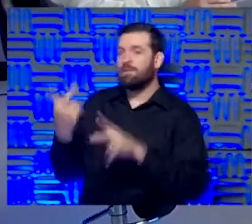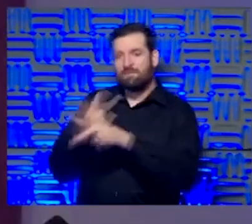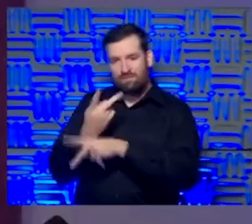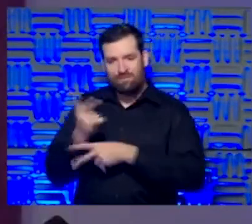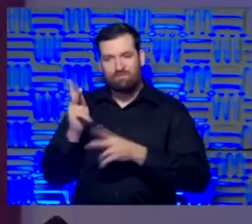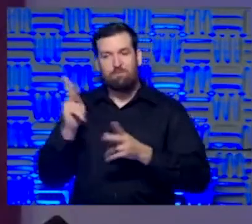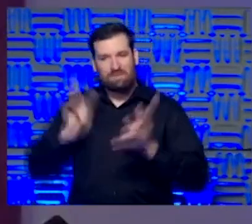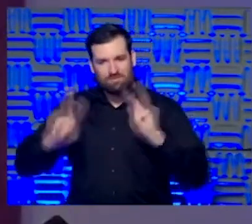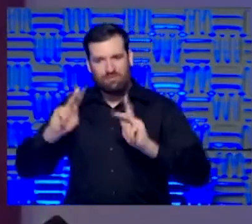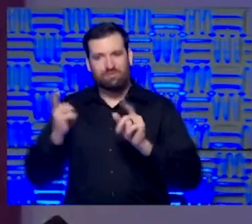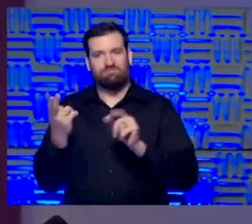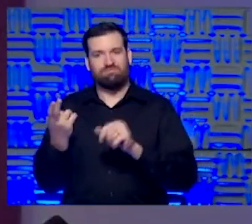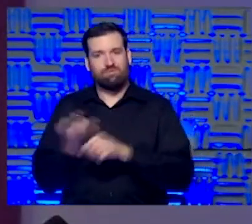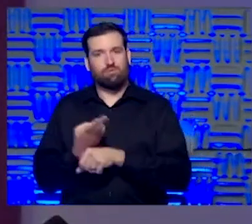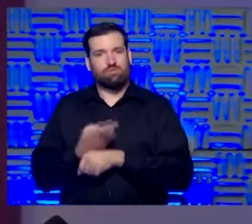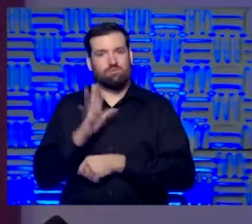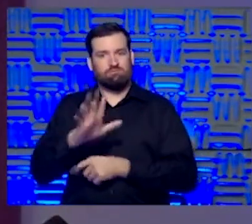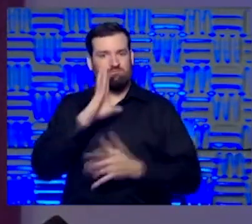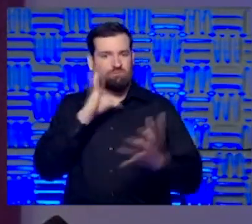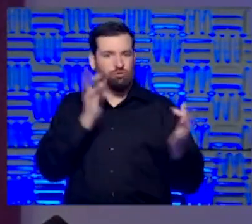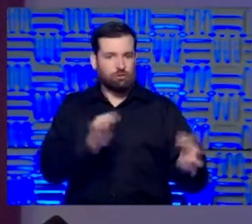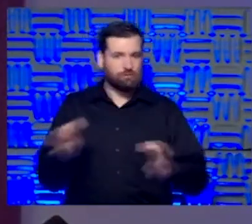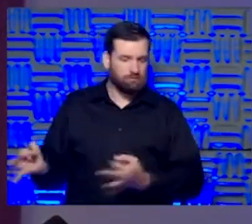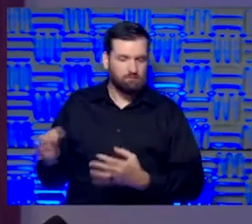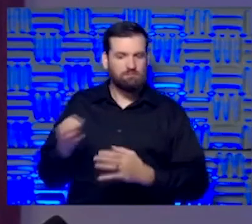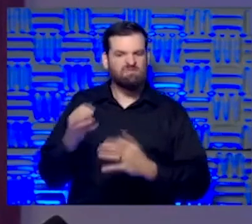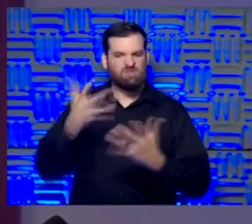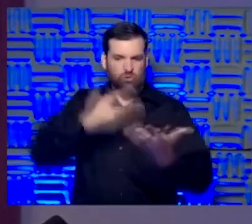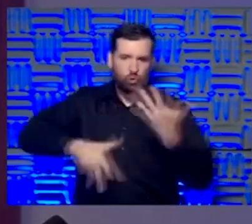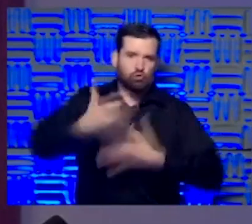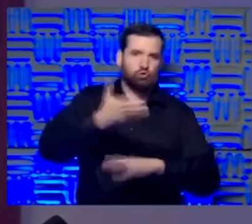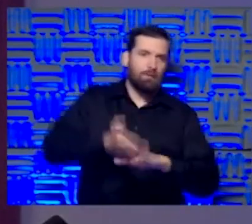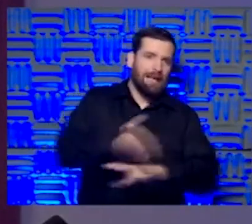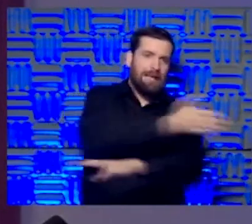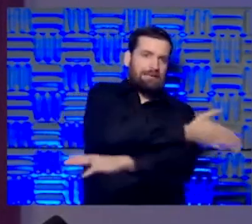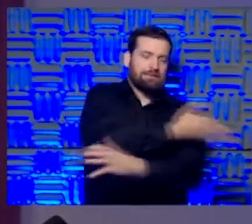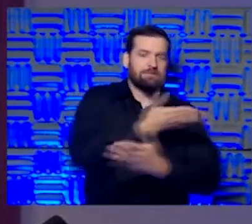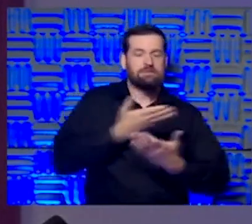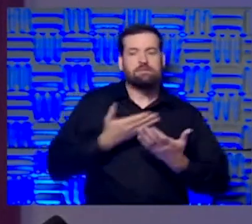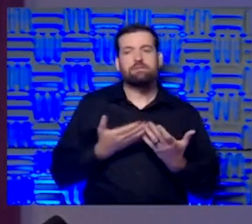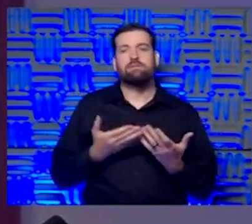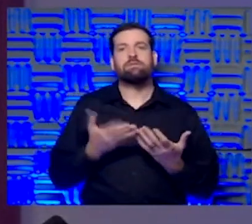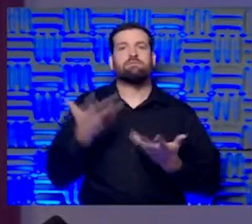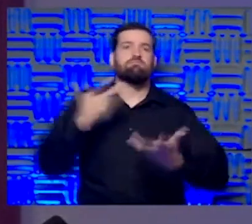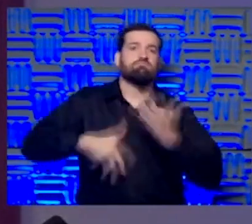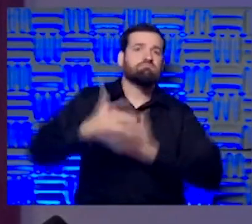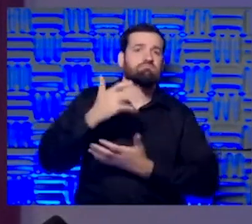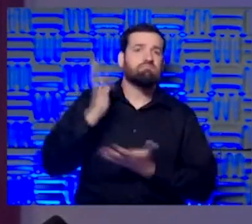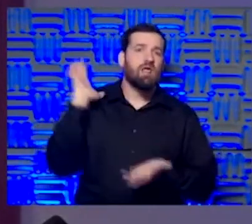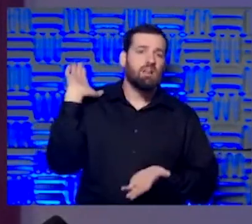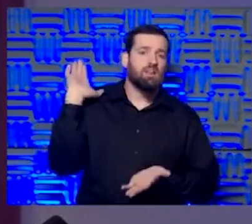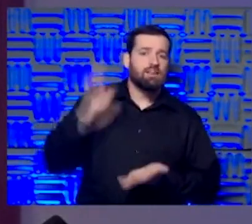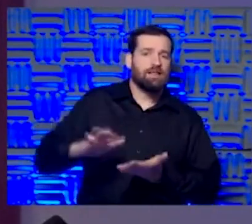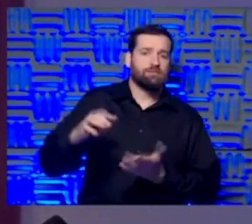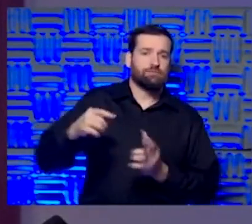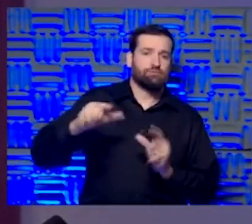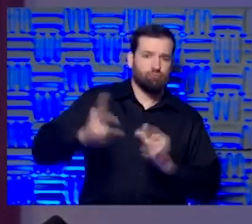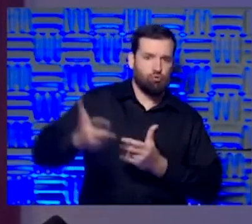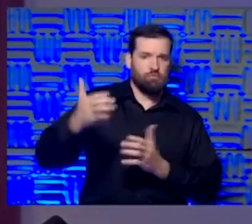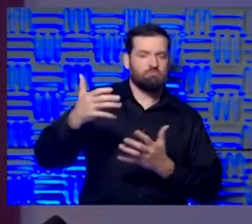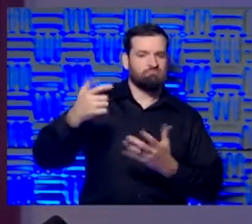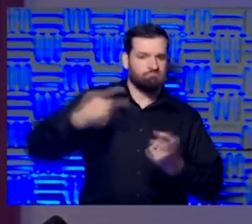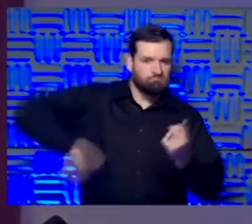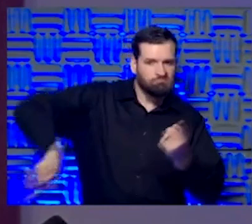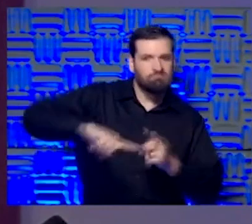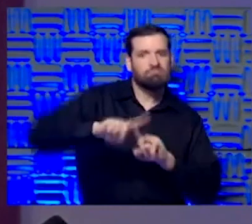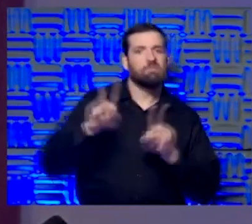judgment. We talked about the social pacts. We talked about interacting maybe not with as wide a social group that you may have had, but